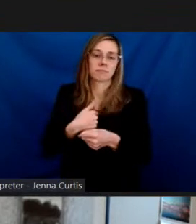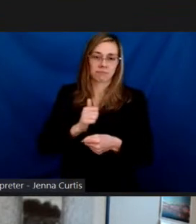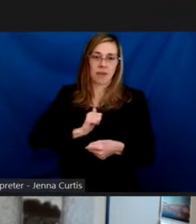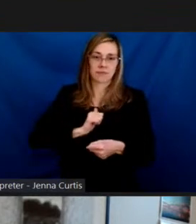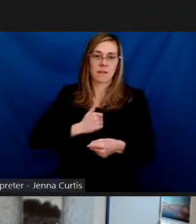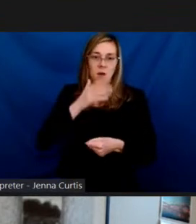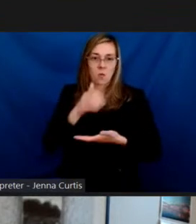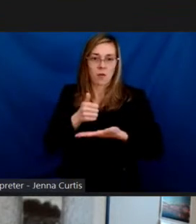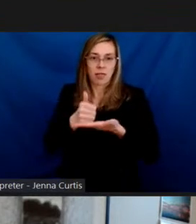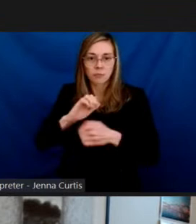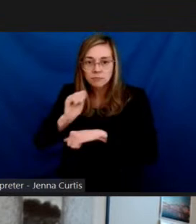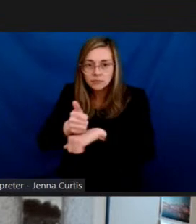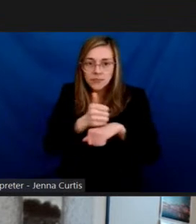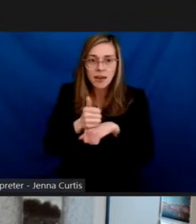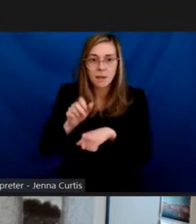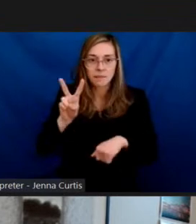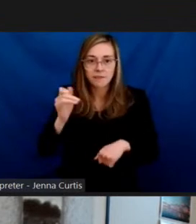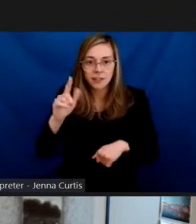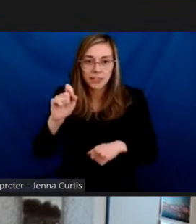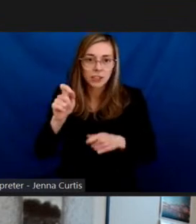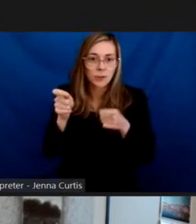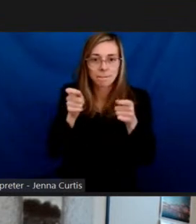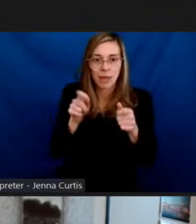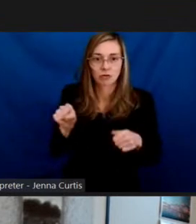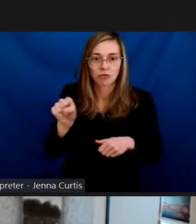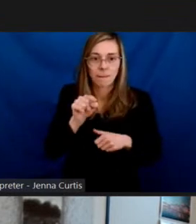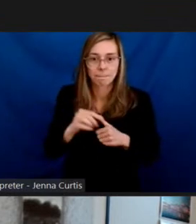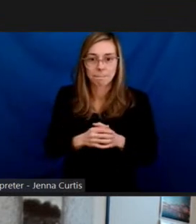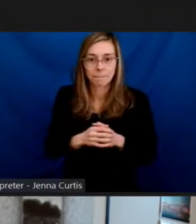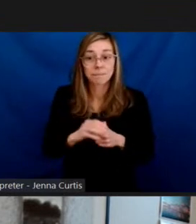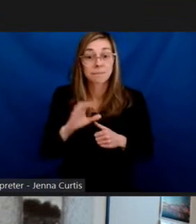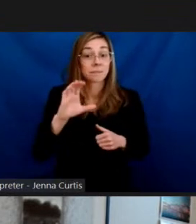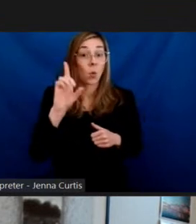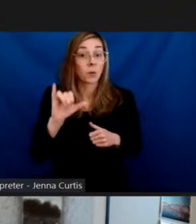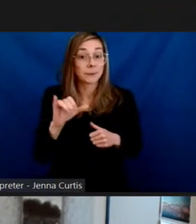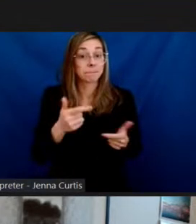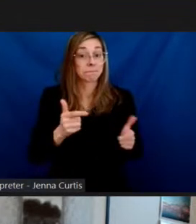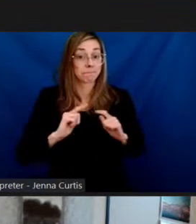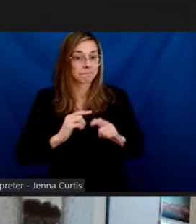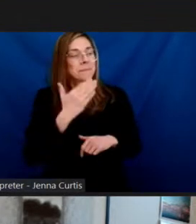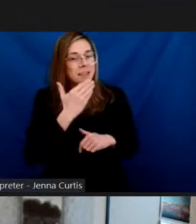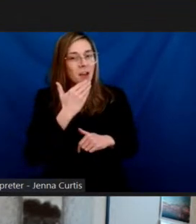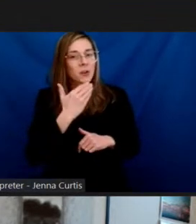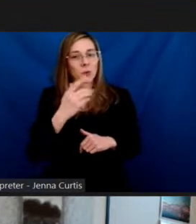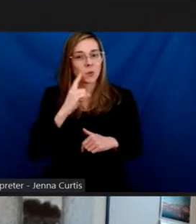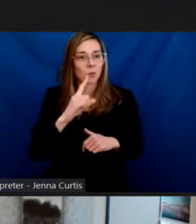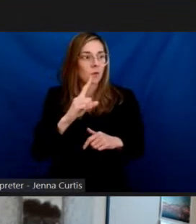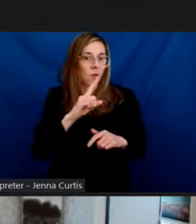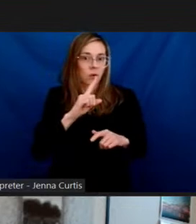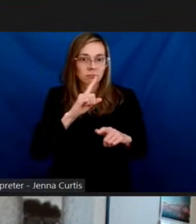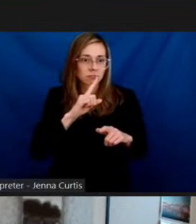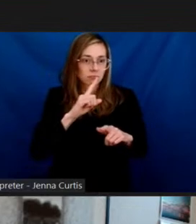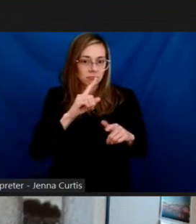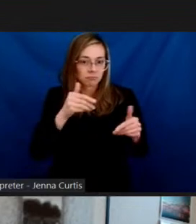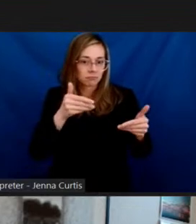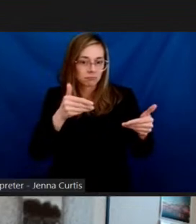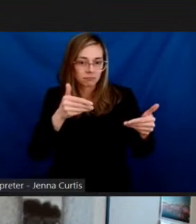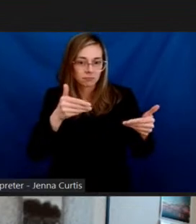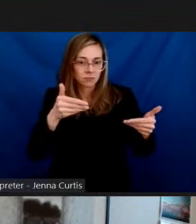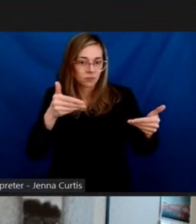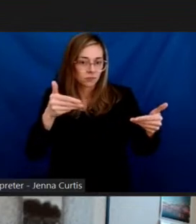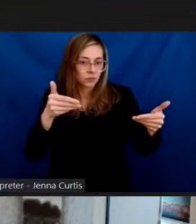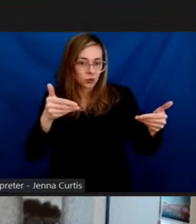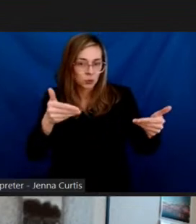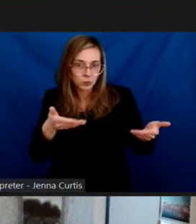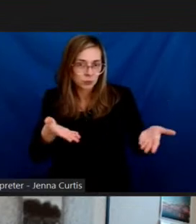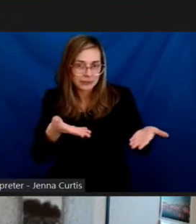and manage them. Great, and thank you guys so much for being here today. You know, the community has questions directed towards you, we'll point them in your